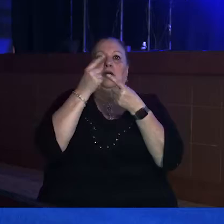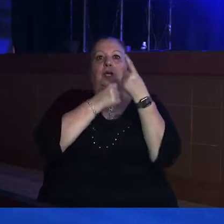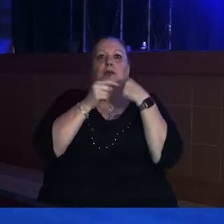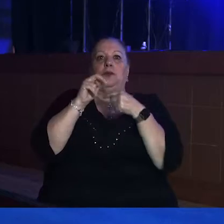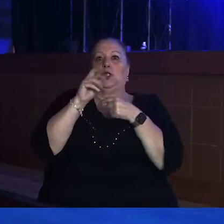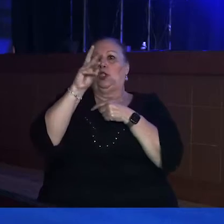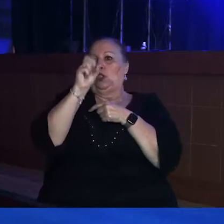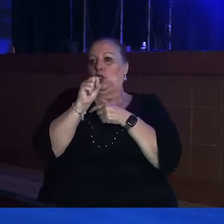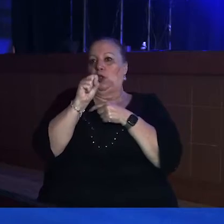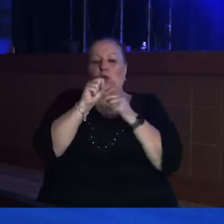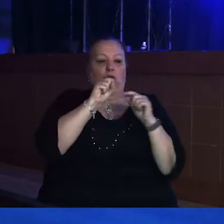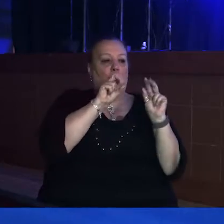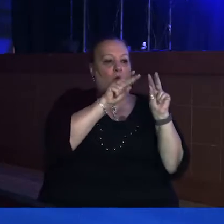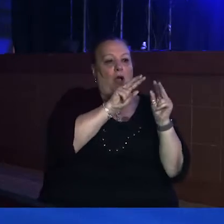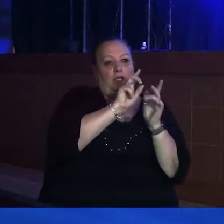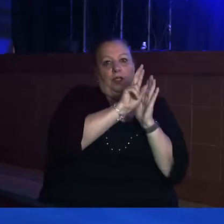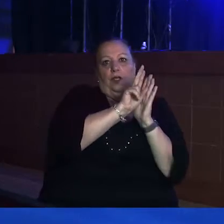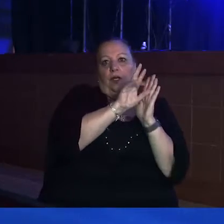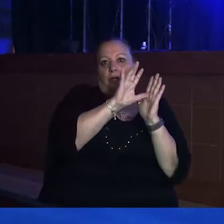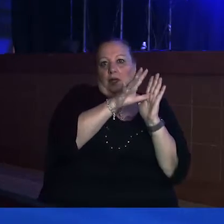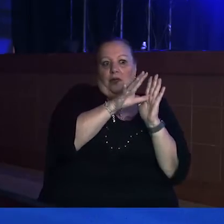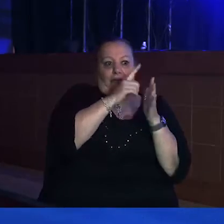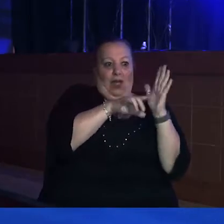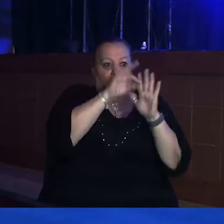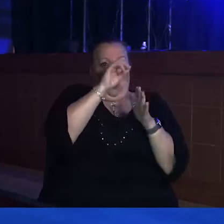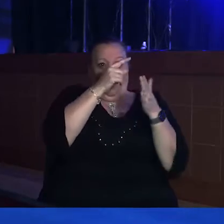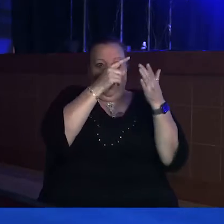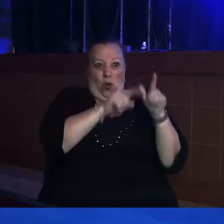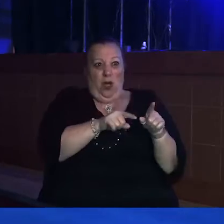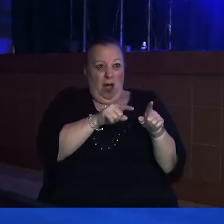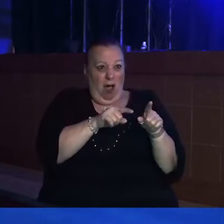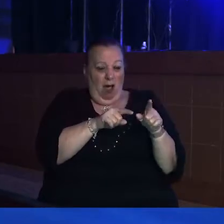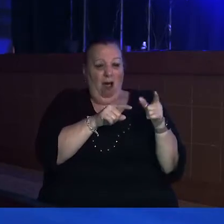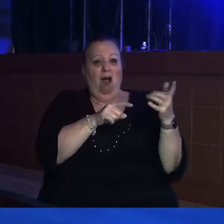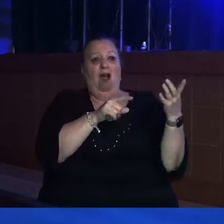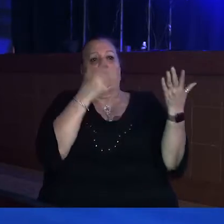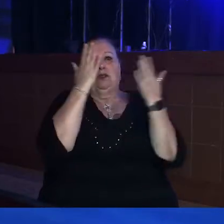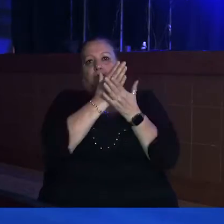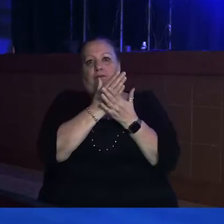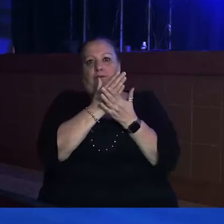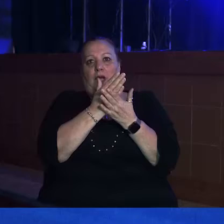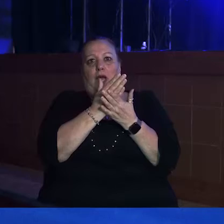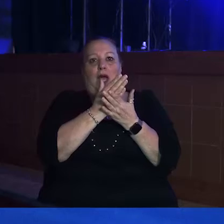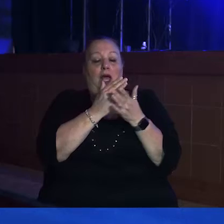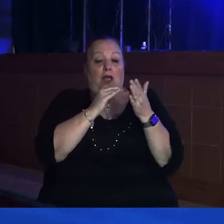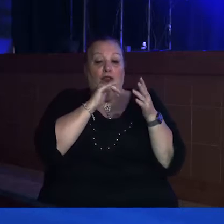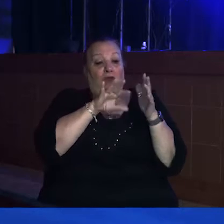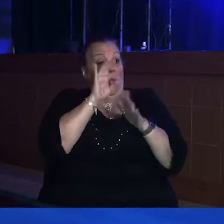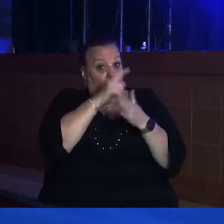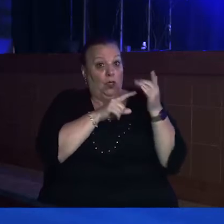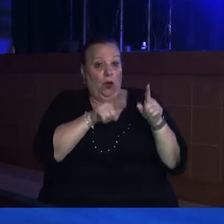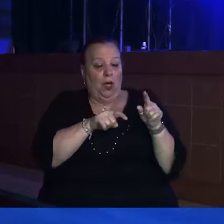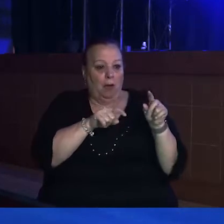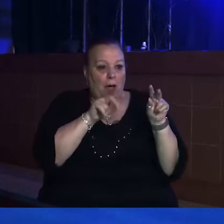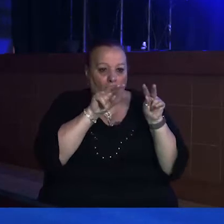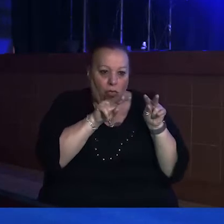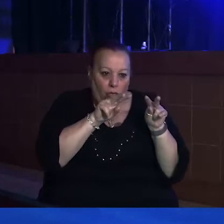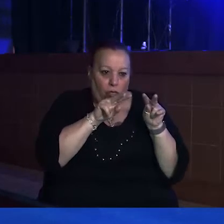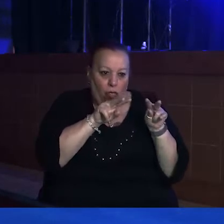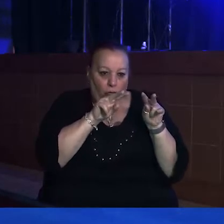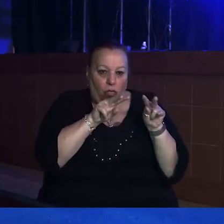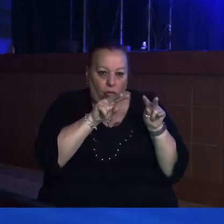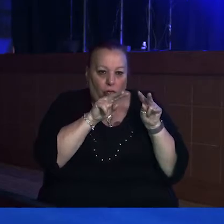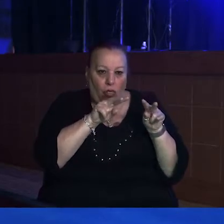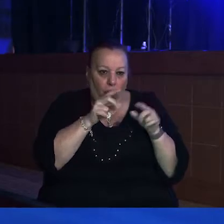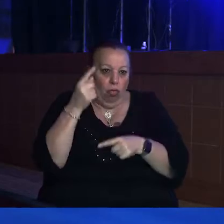get out. You find out what's going on, but you don't camp out there. You don't spend time there. I want to show you that scripture again. Philippians 4, verse 8. It